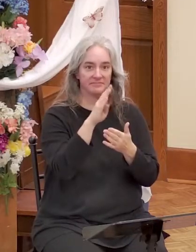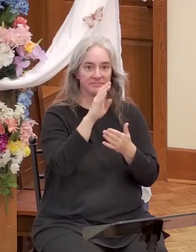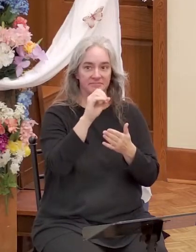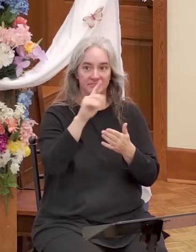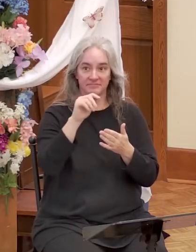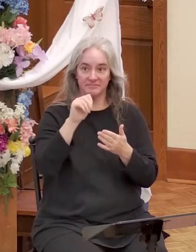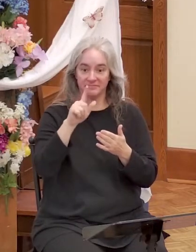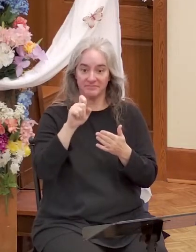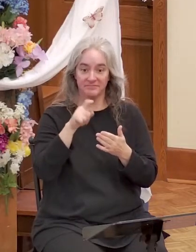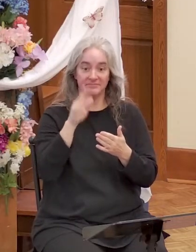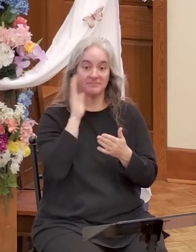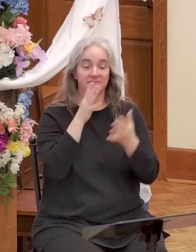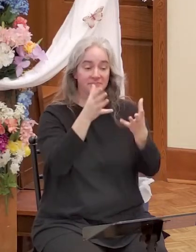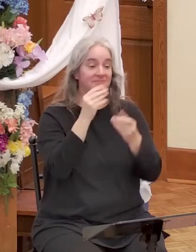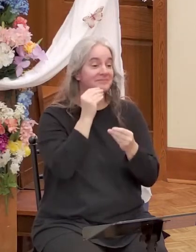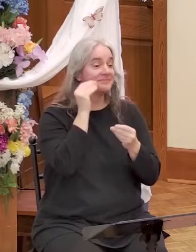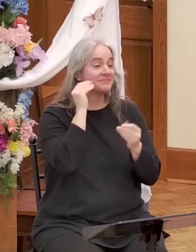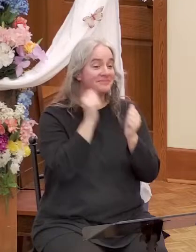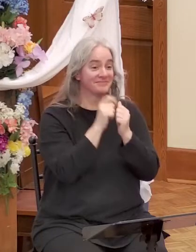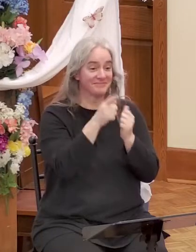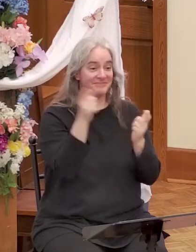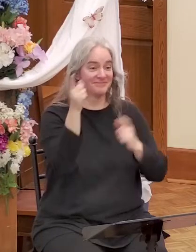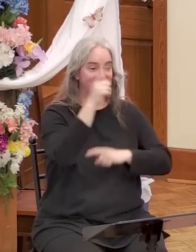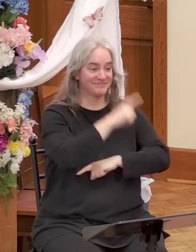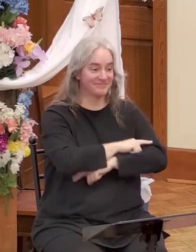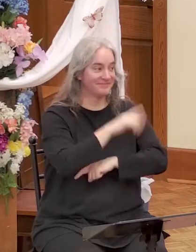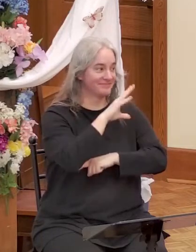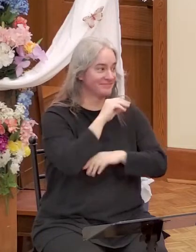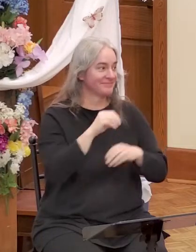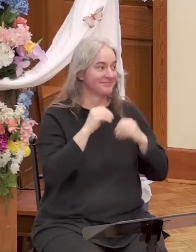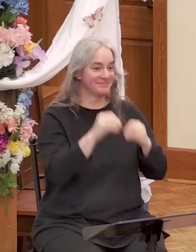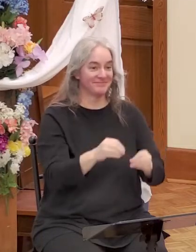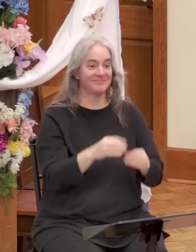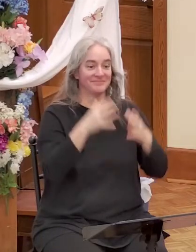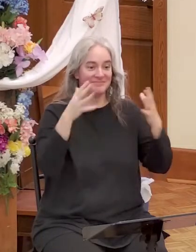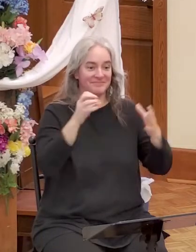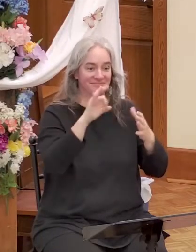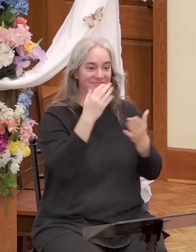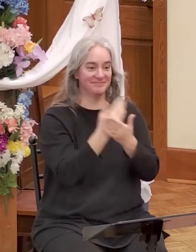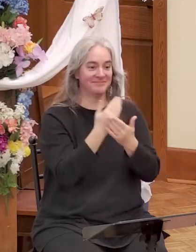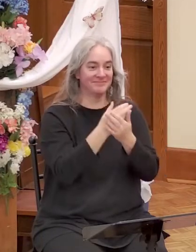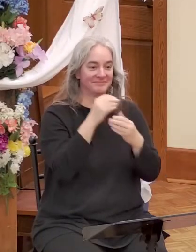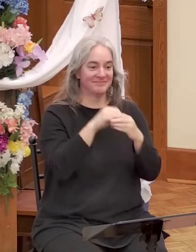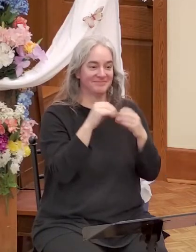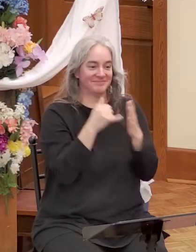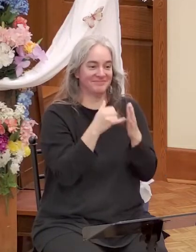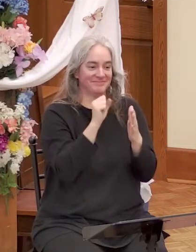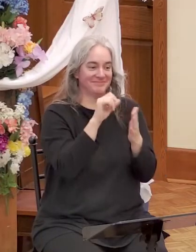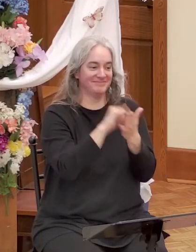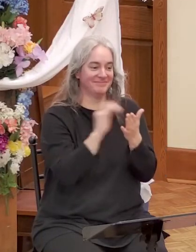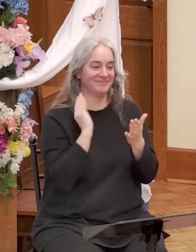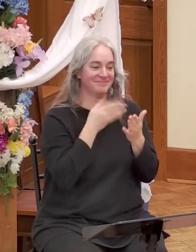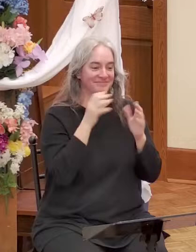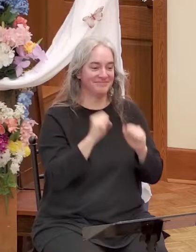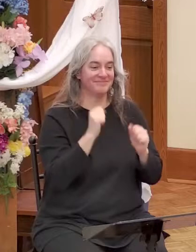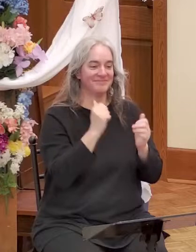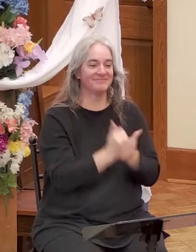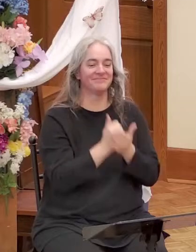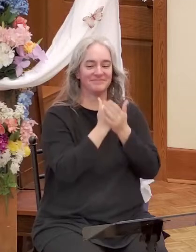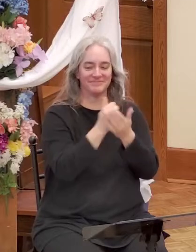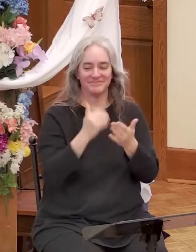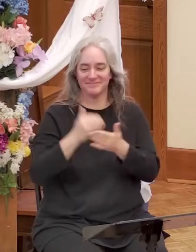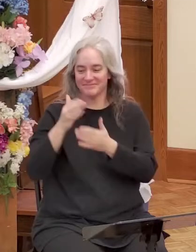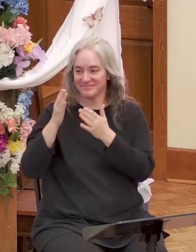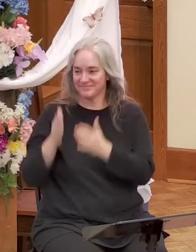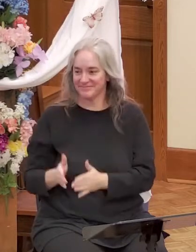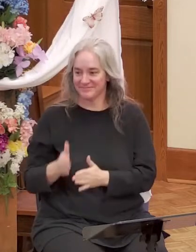take home with you today, and you're going to put lots of money in it so that we can help our neighbors